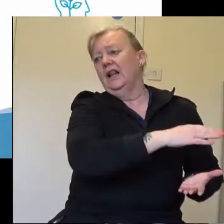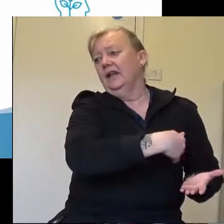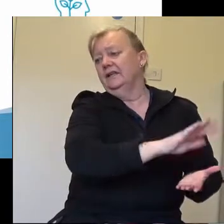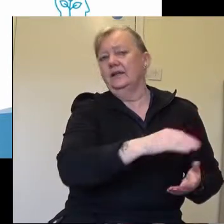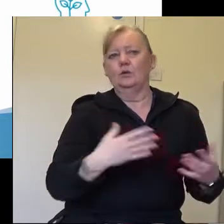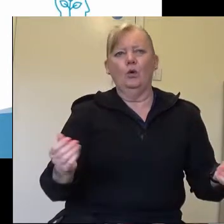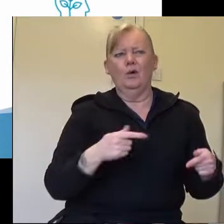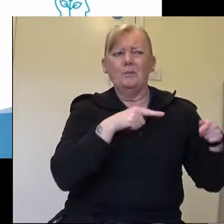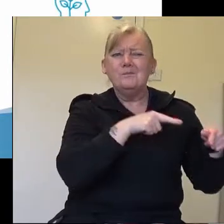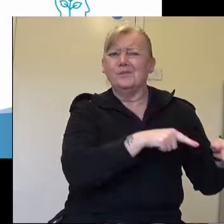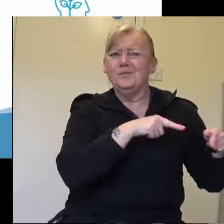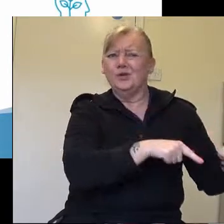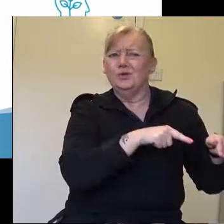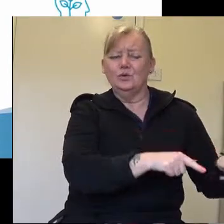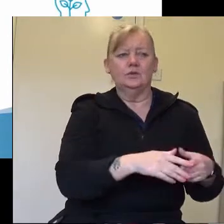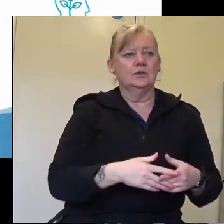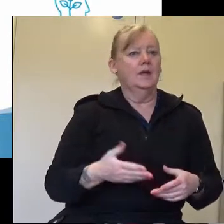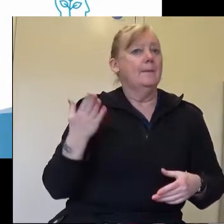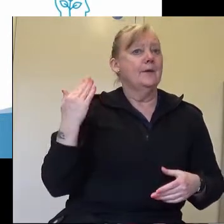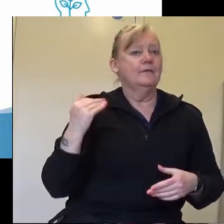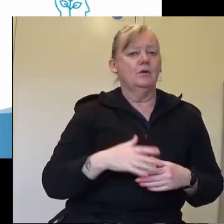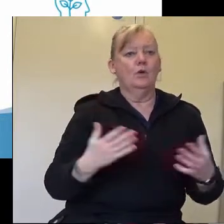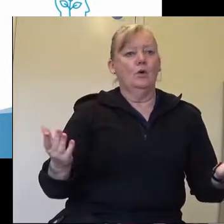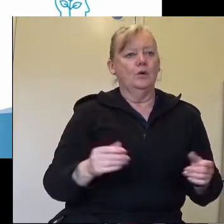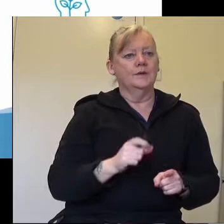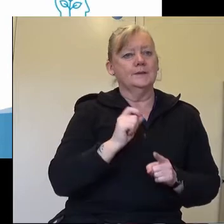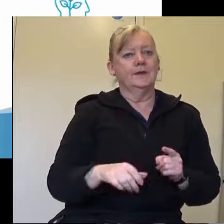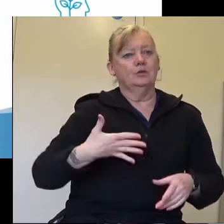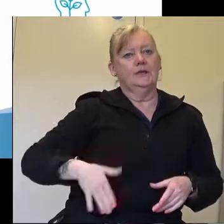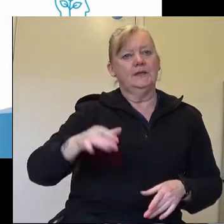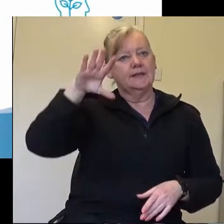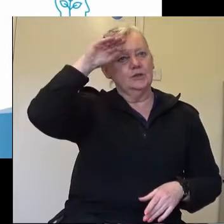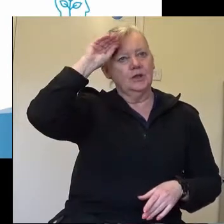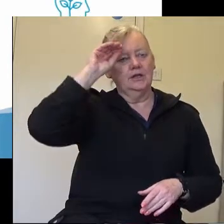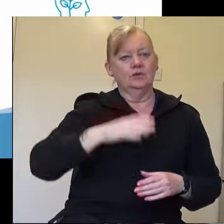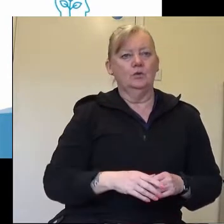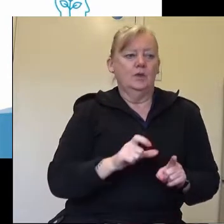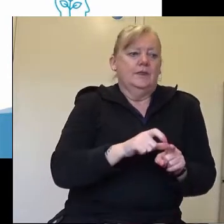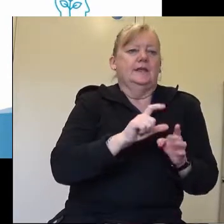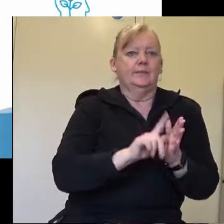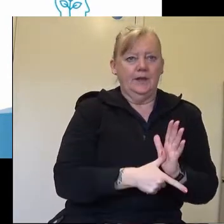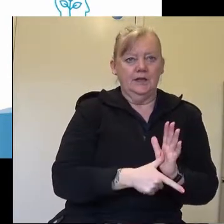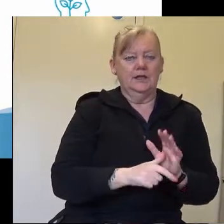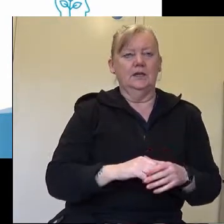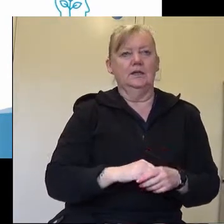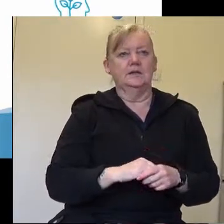been neglected, emotionally, physically abused, kids that they might have special education needs and